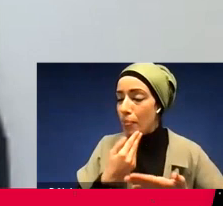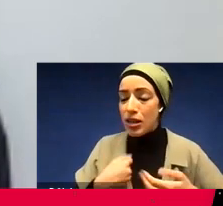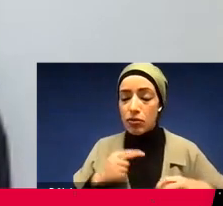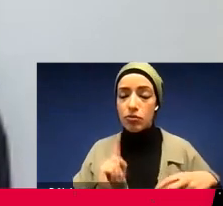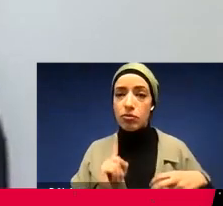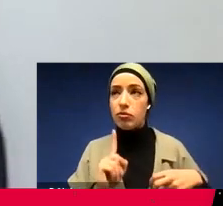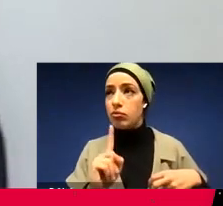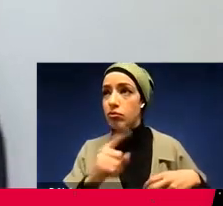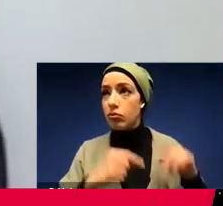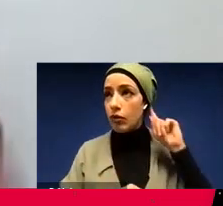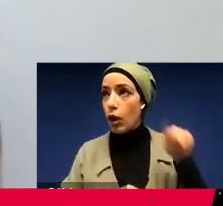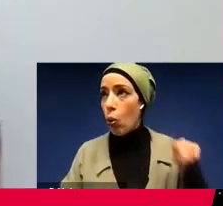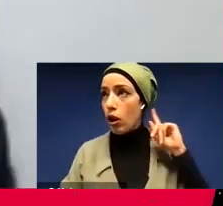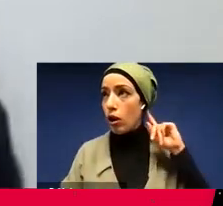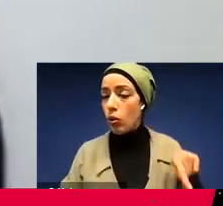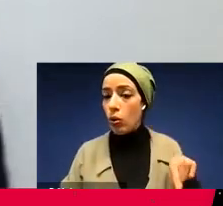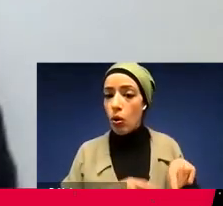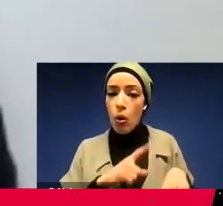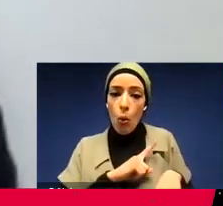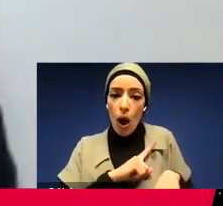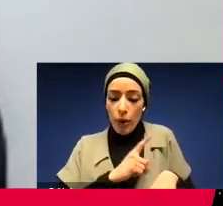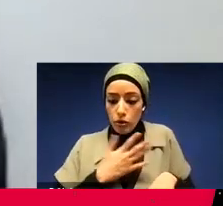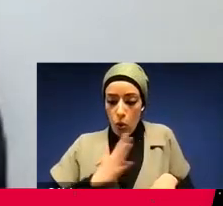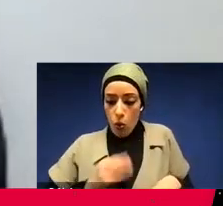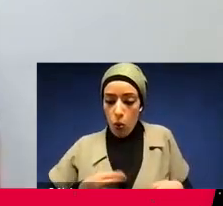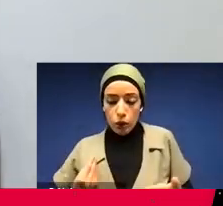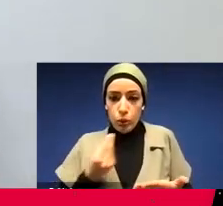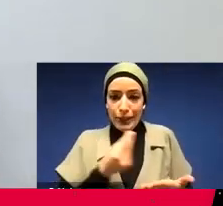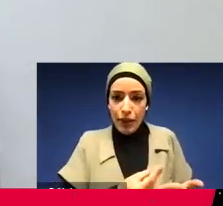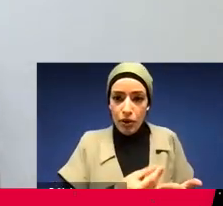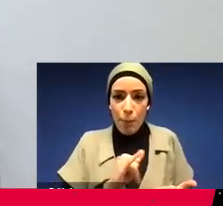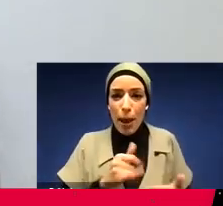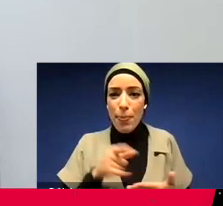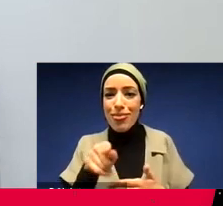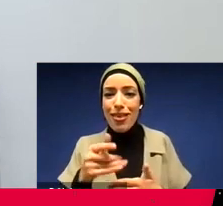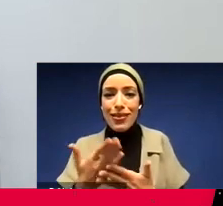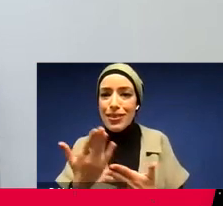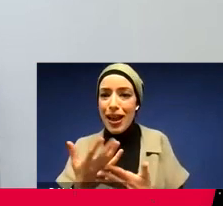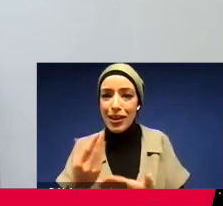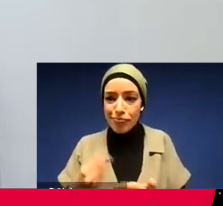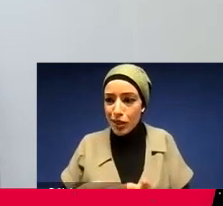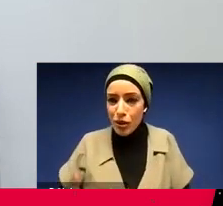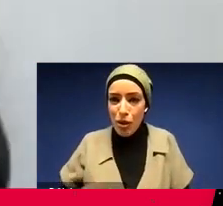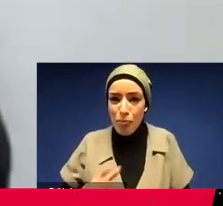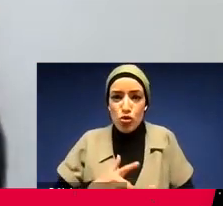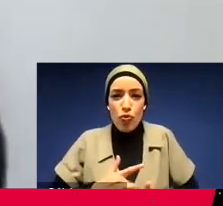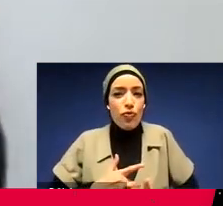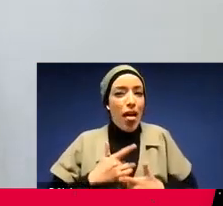away? Not because you don't want to give, but because maybe you didn't have change that day, but you were so